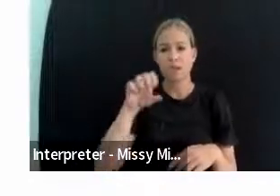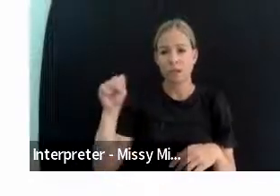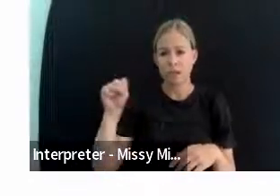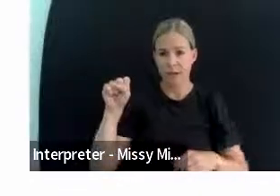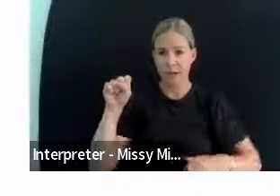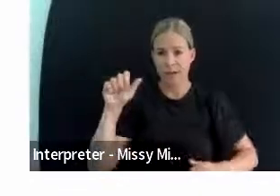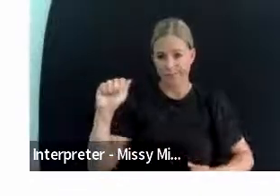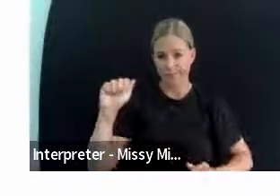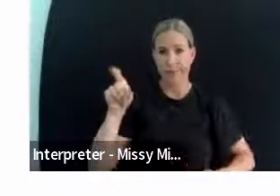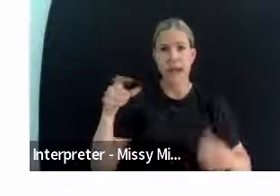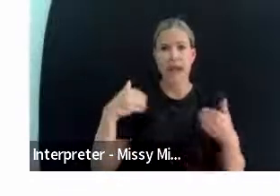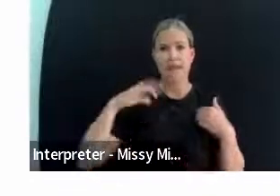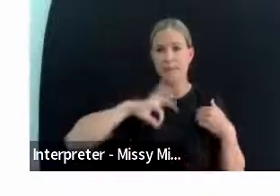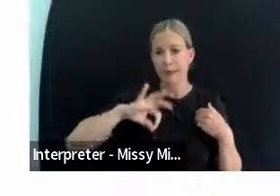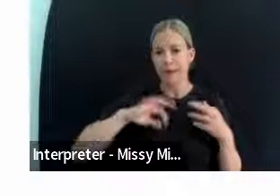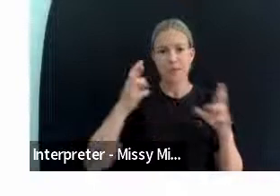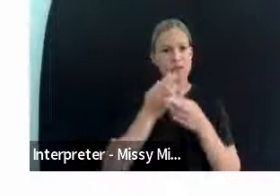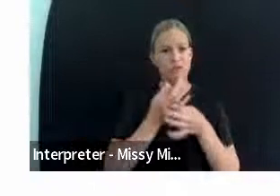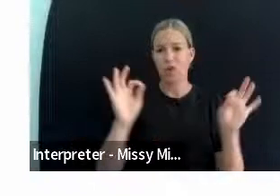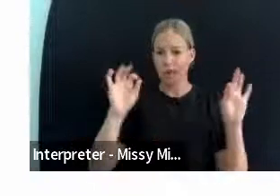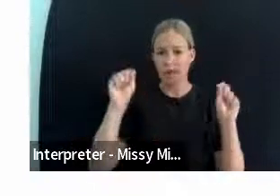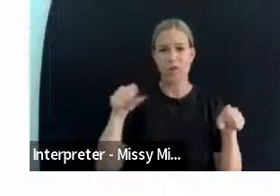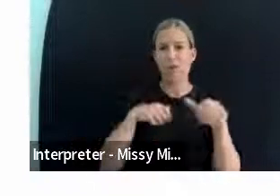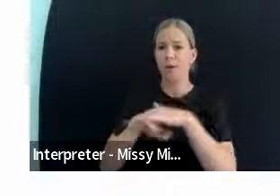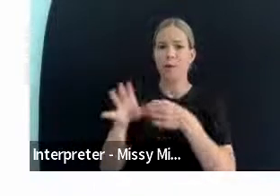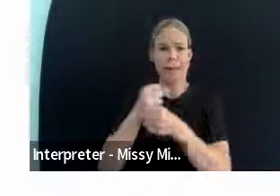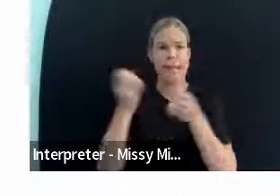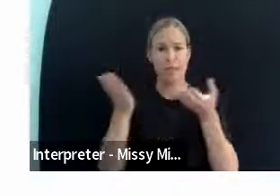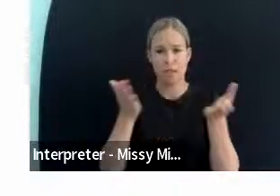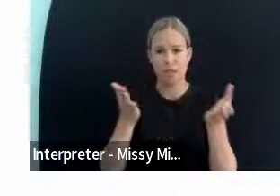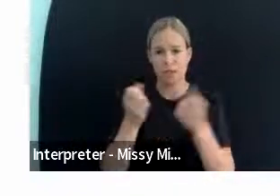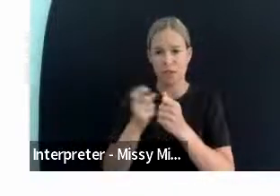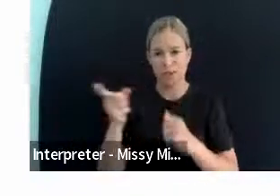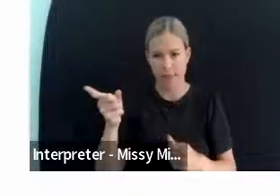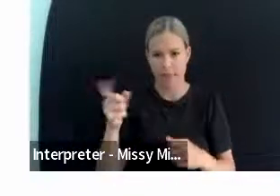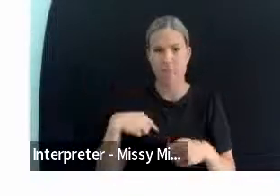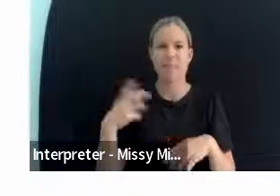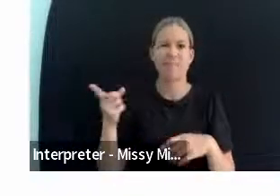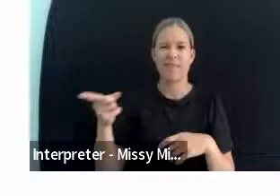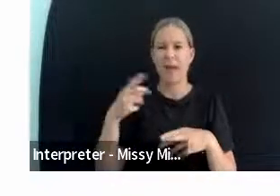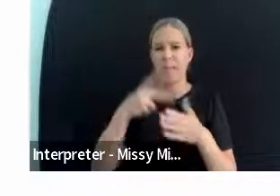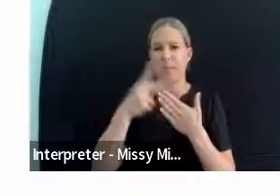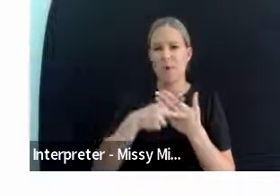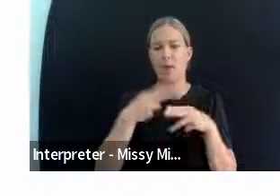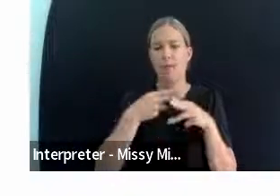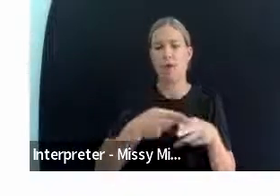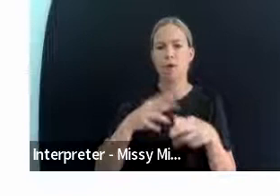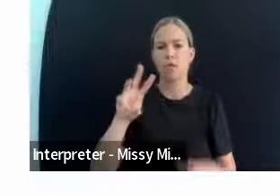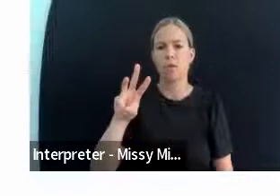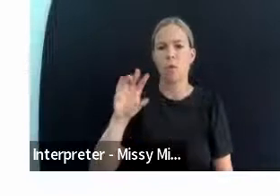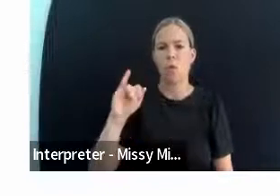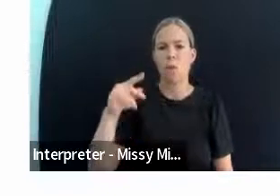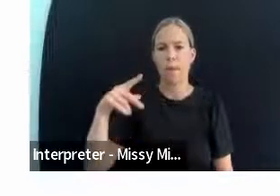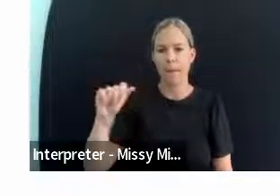Work Incentives Planning and Assistance Programs, also known as WIPA. Because each agency serves a